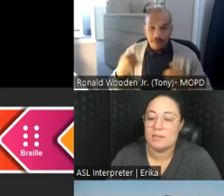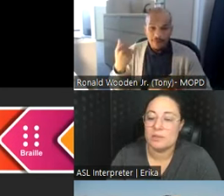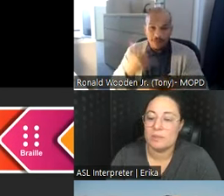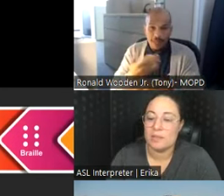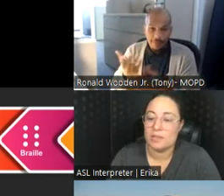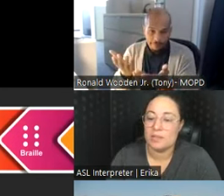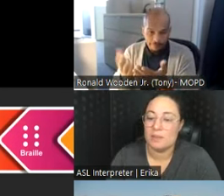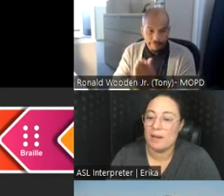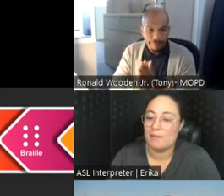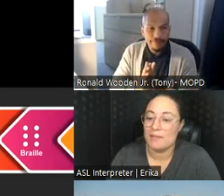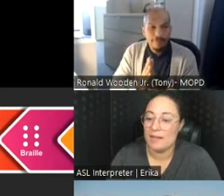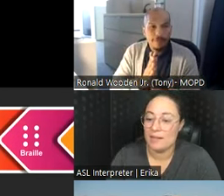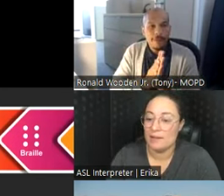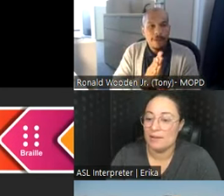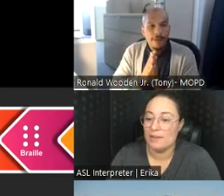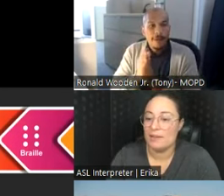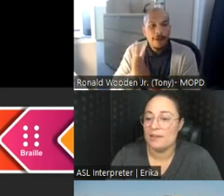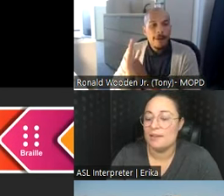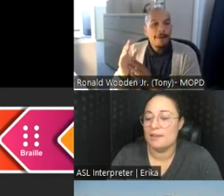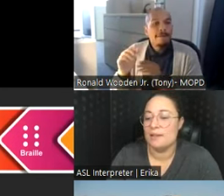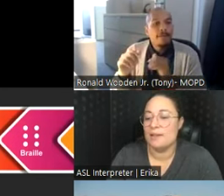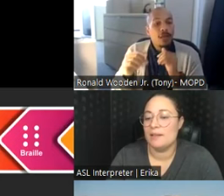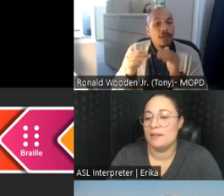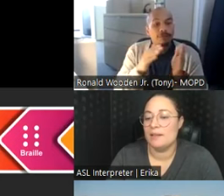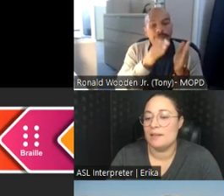ASL interpretation like we have today here.